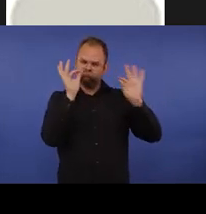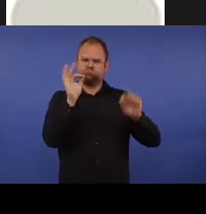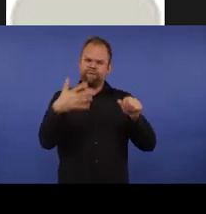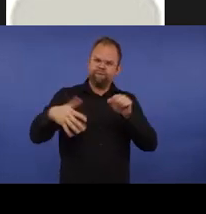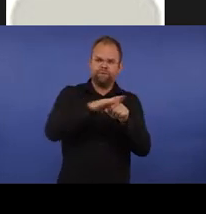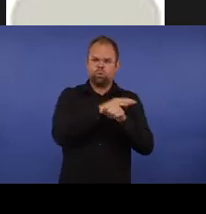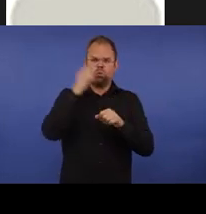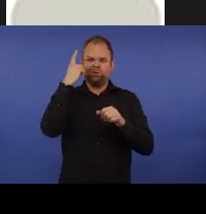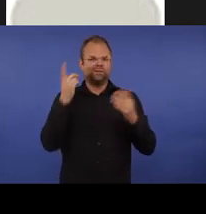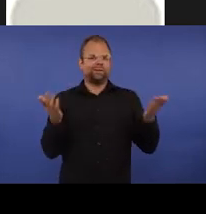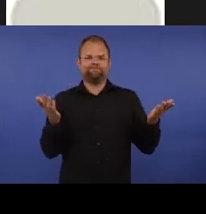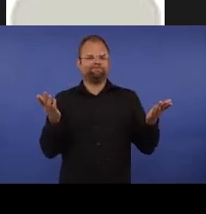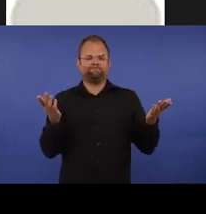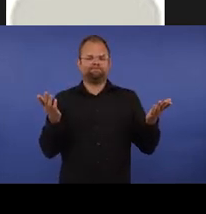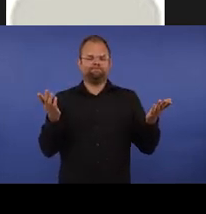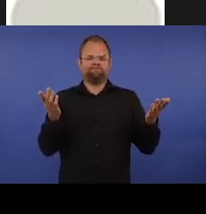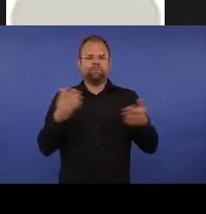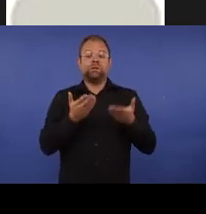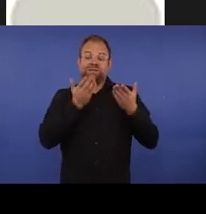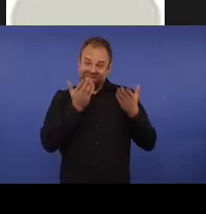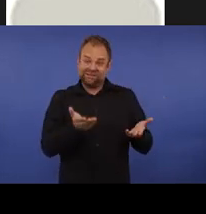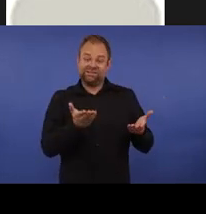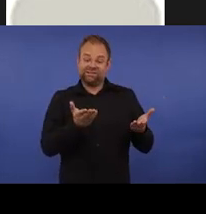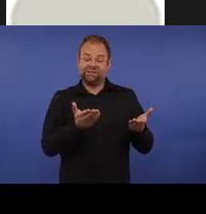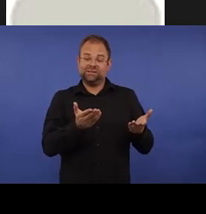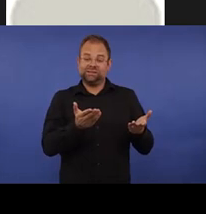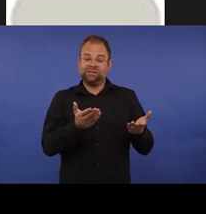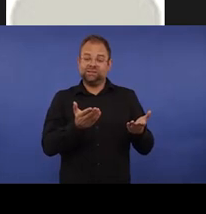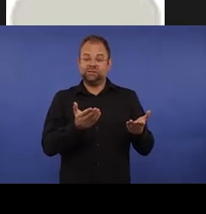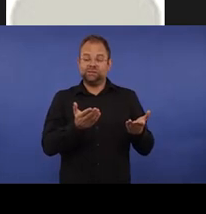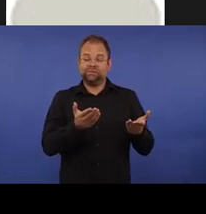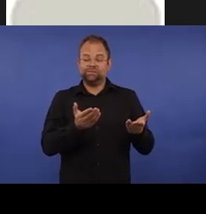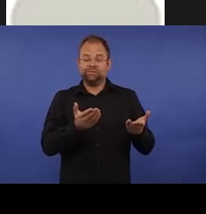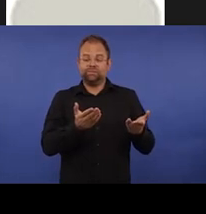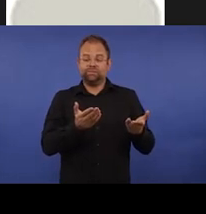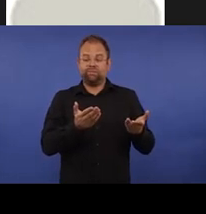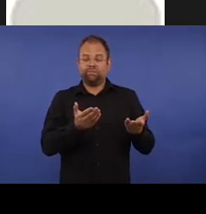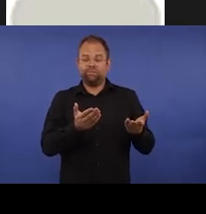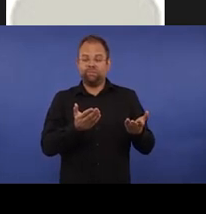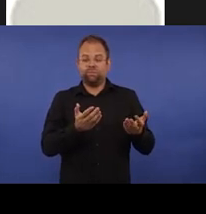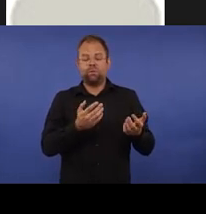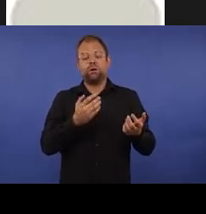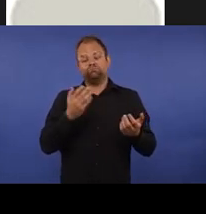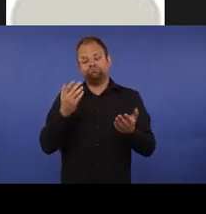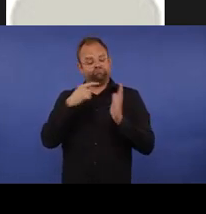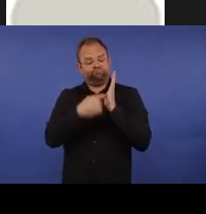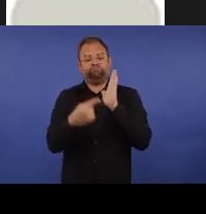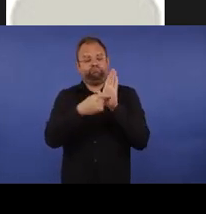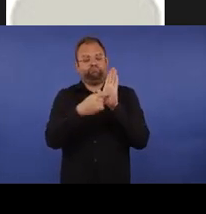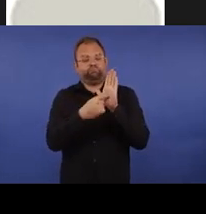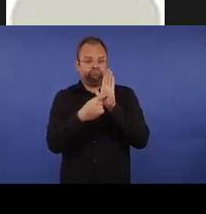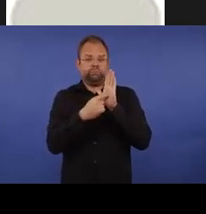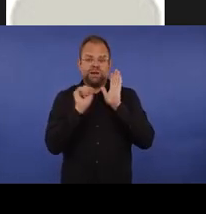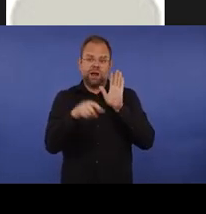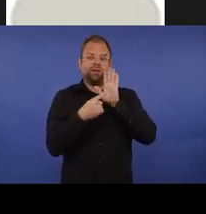to be able to implement the Article 21 of the convention. And